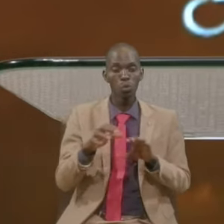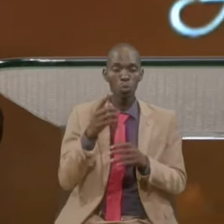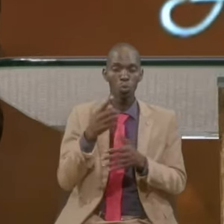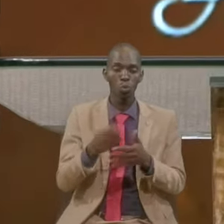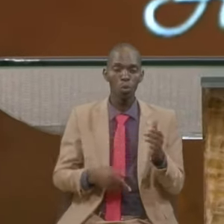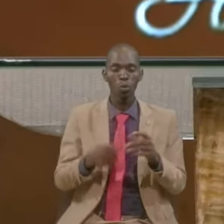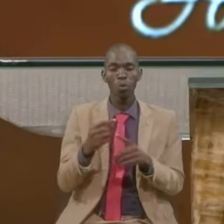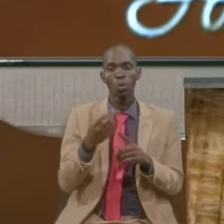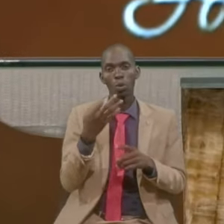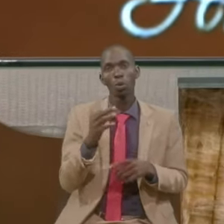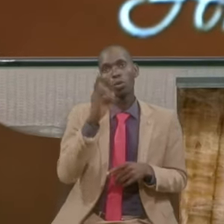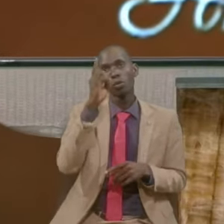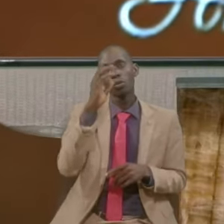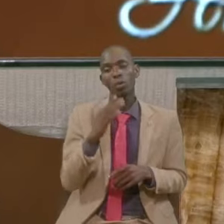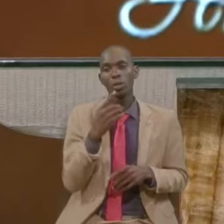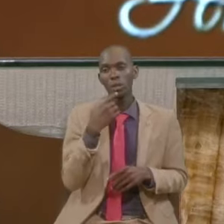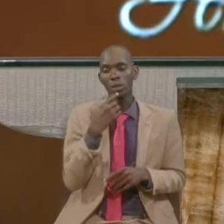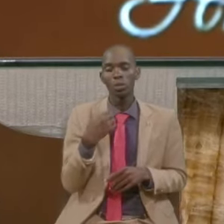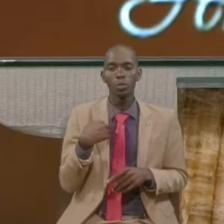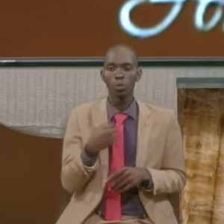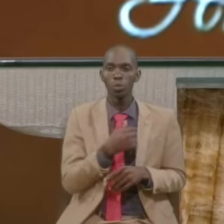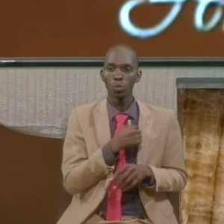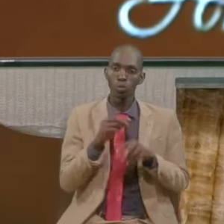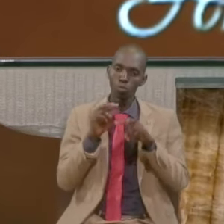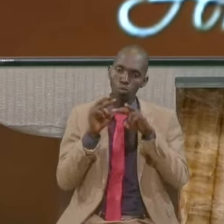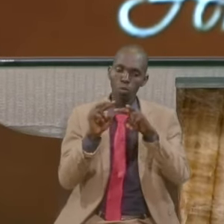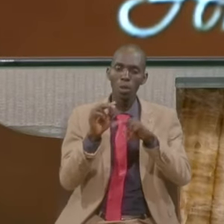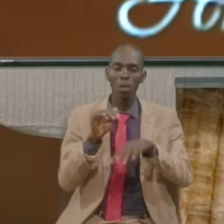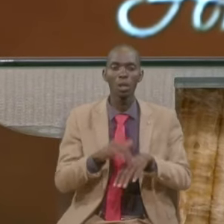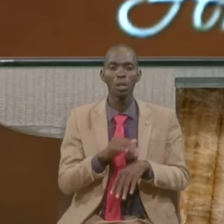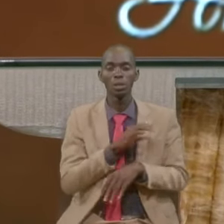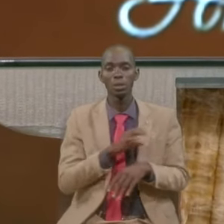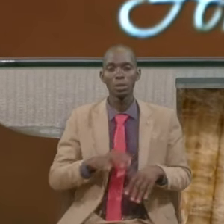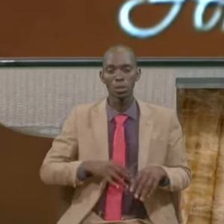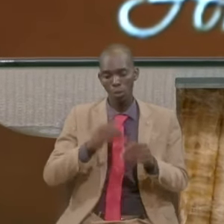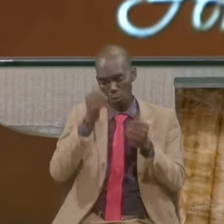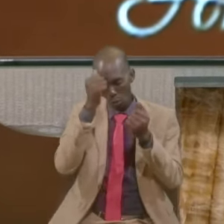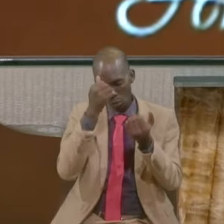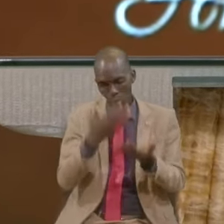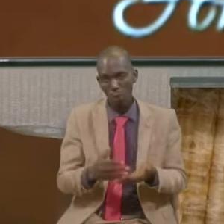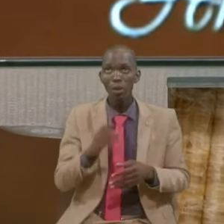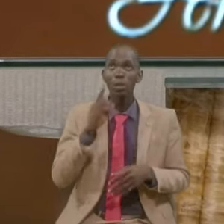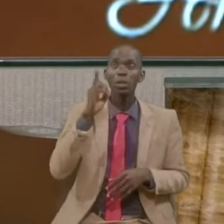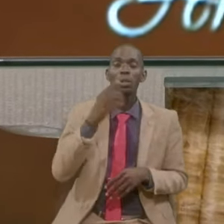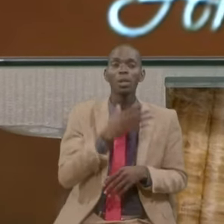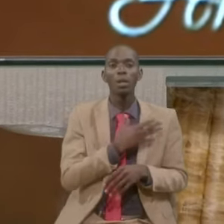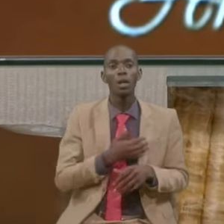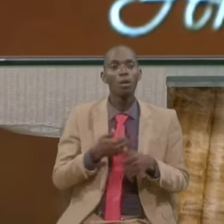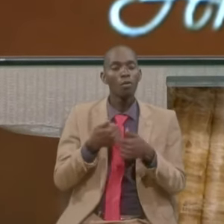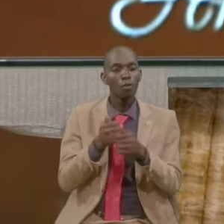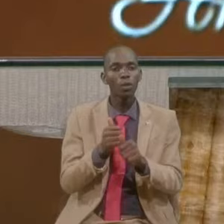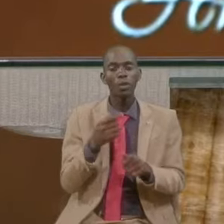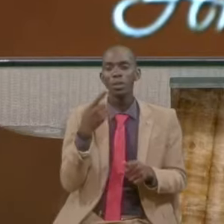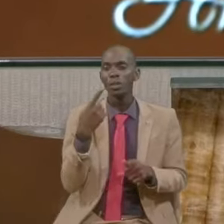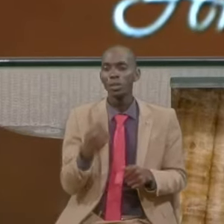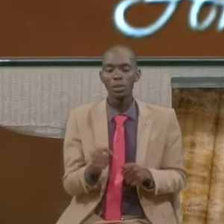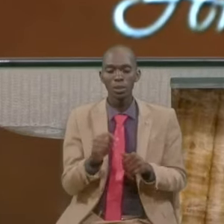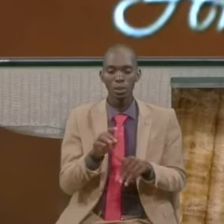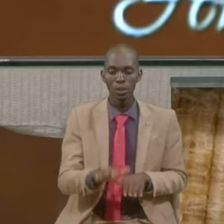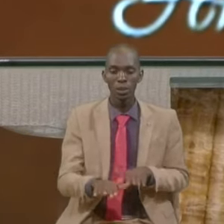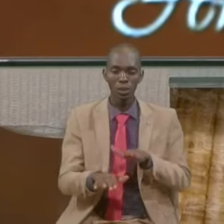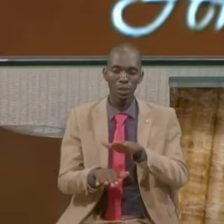We're looking at him, we're seeing him, we're obeying him, and we're following the very steps